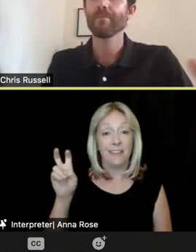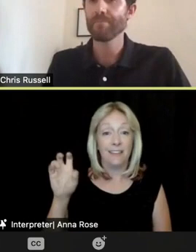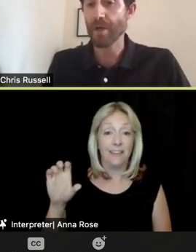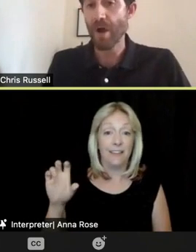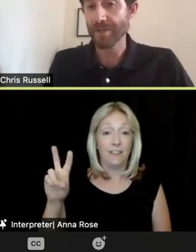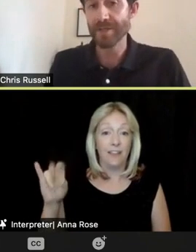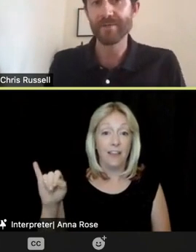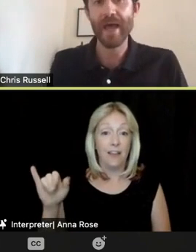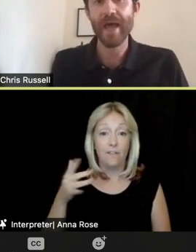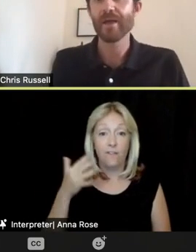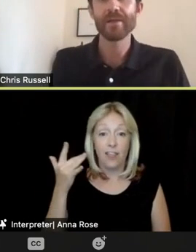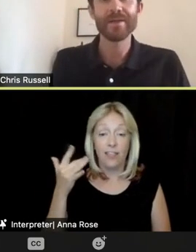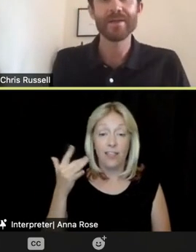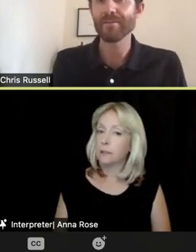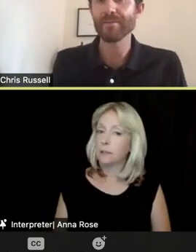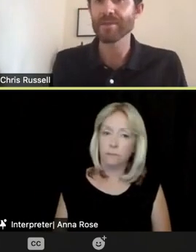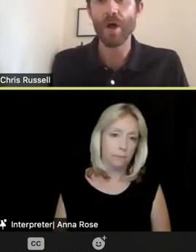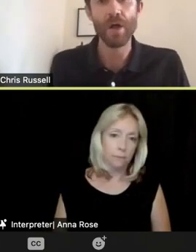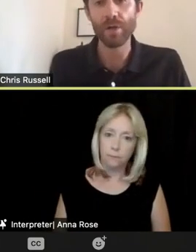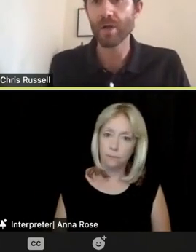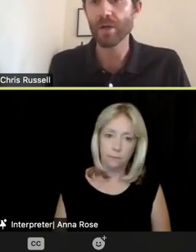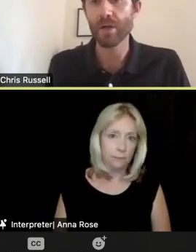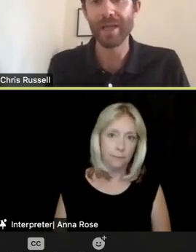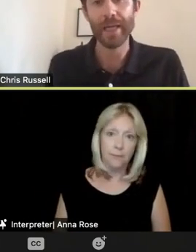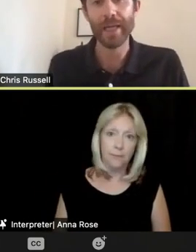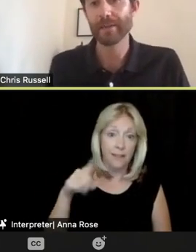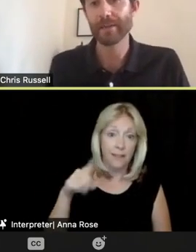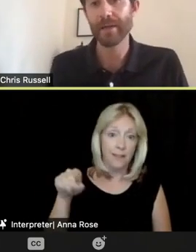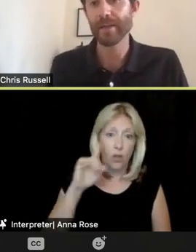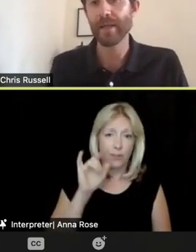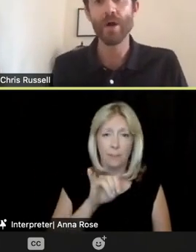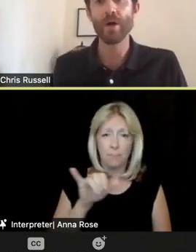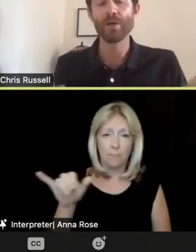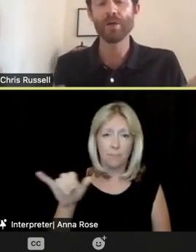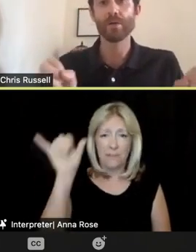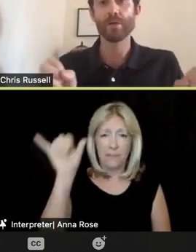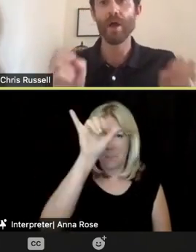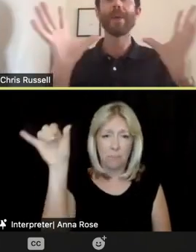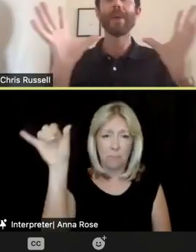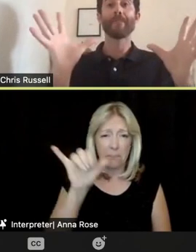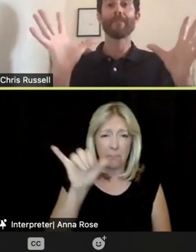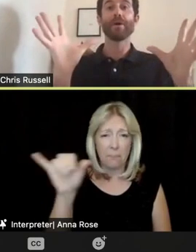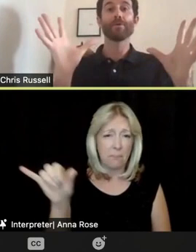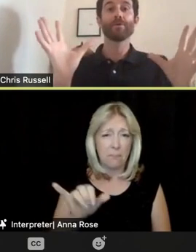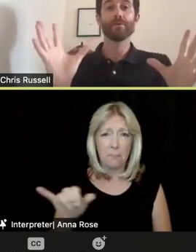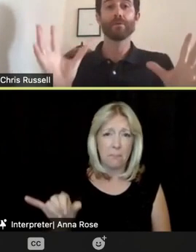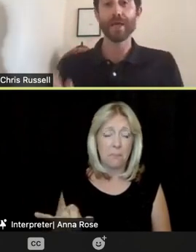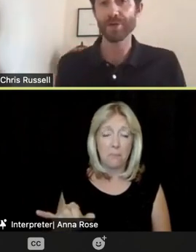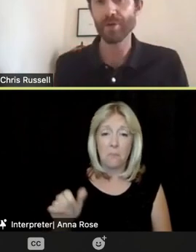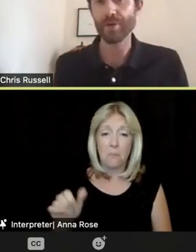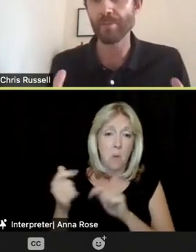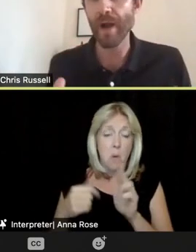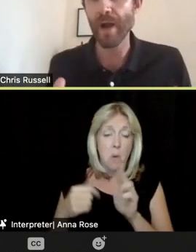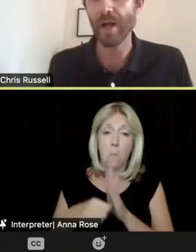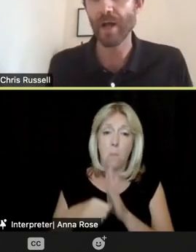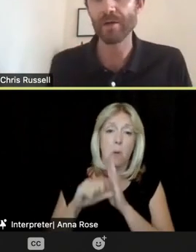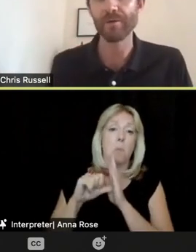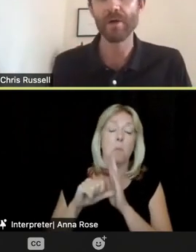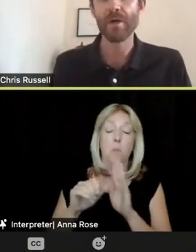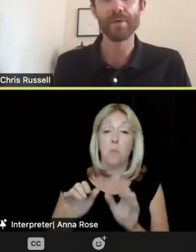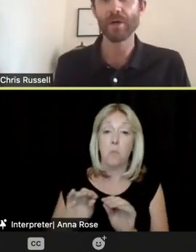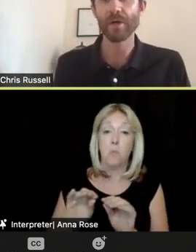symbols. Be cautious of that. These symbols all look alike, right? They all pop out. Yeah, sure, they're